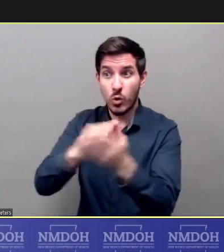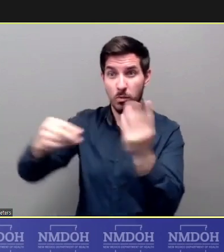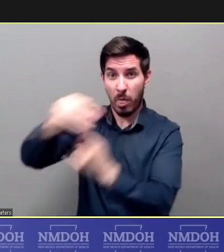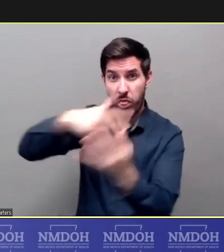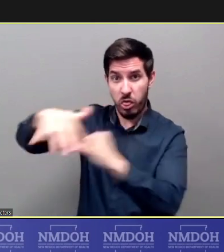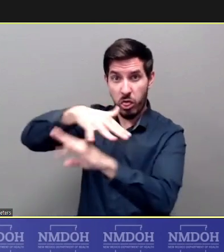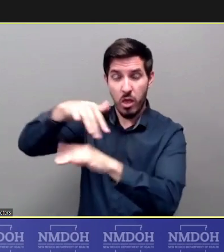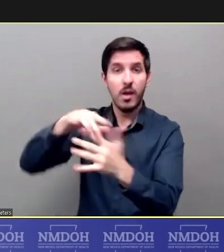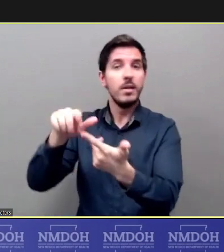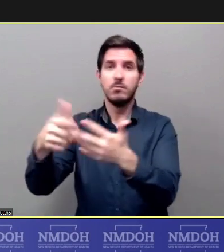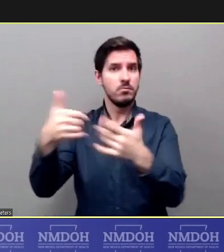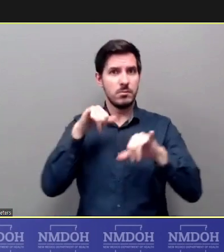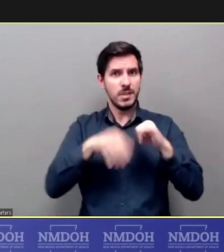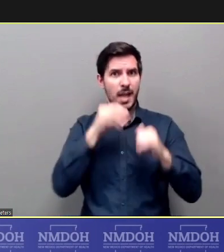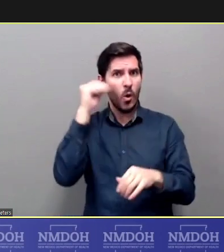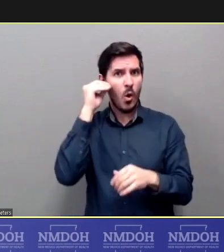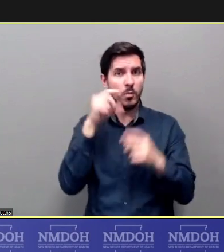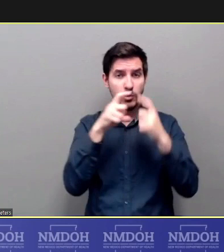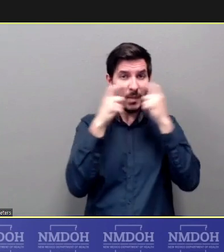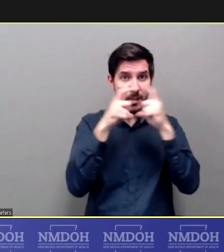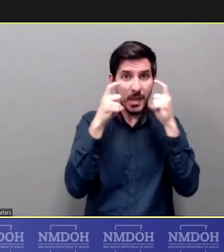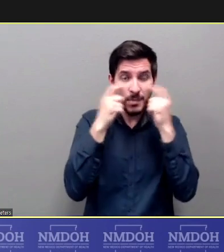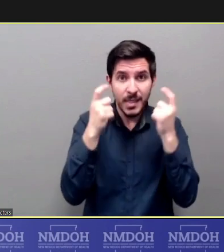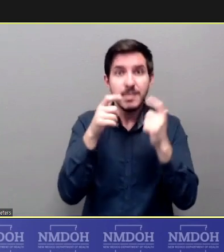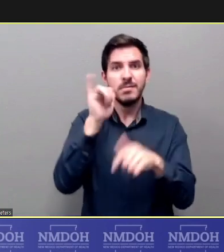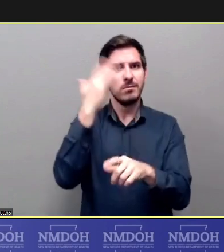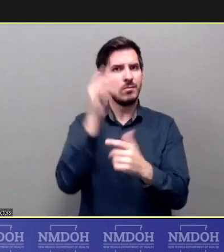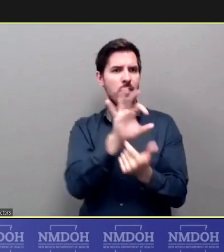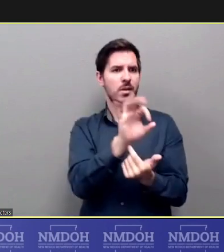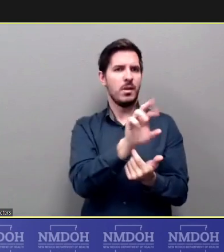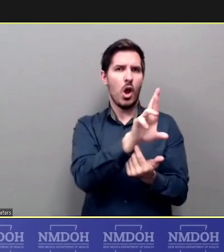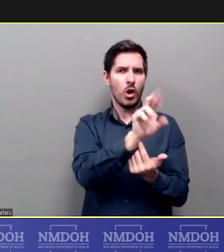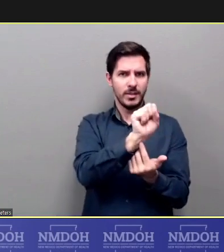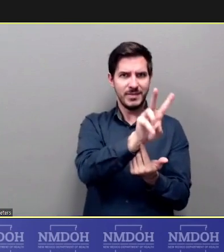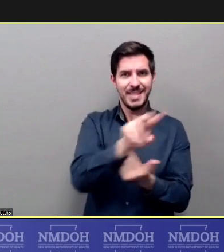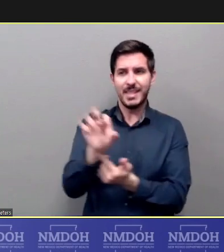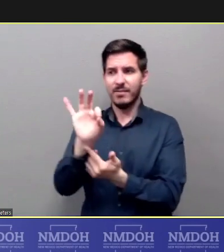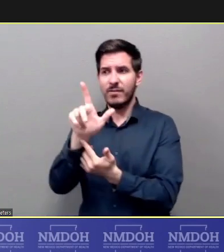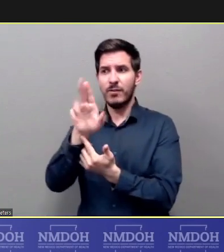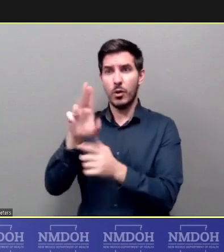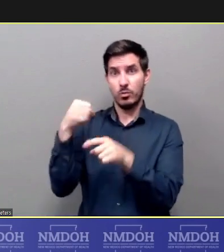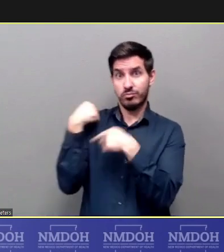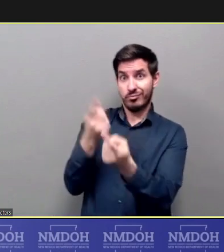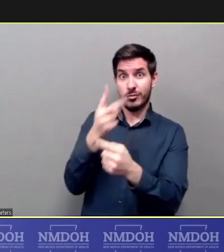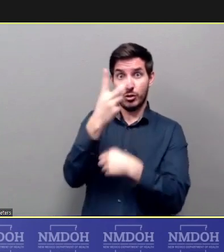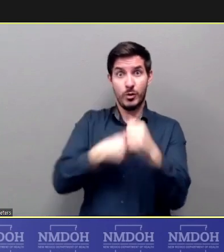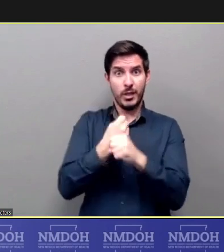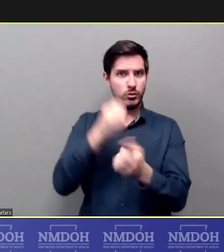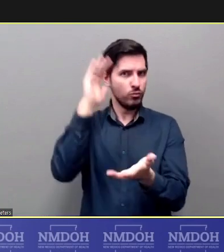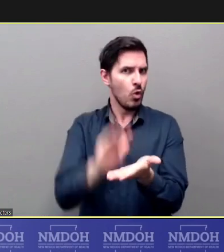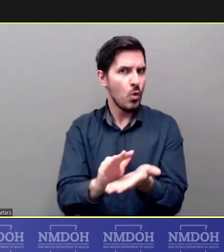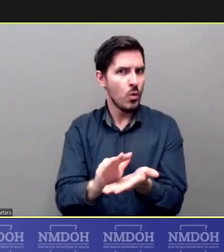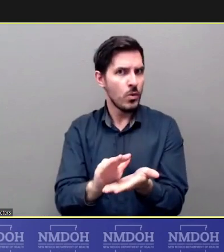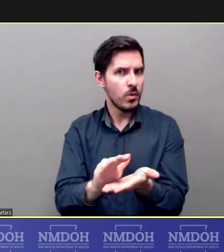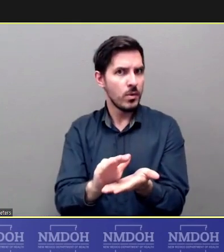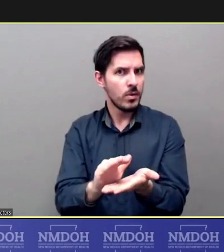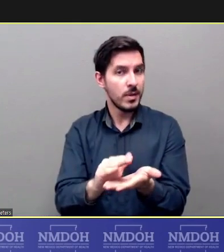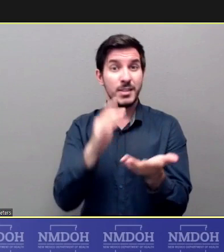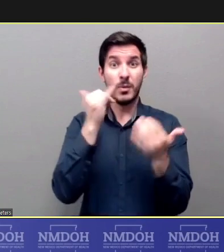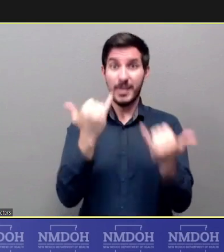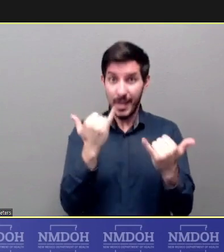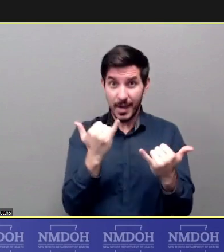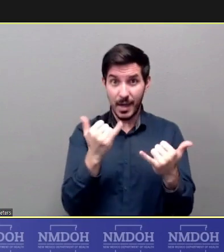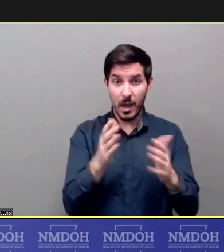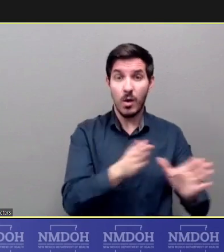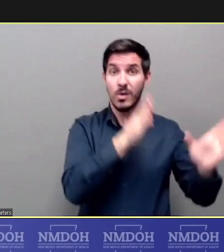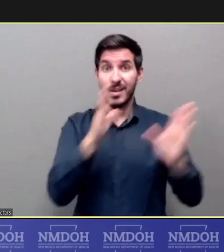And that is why we saw it. So I think what we're seeing now is what we used to see when